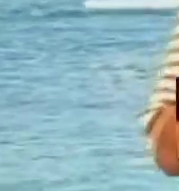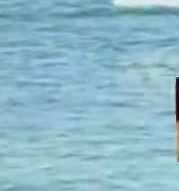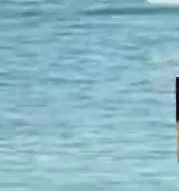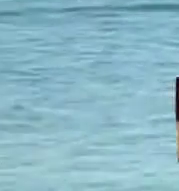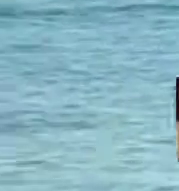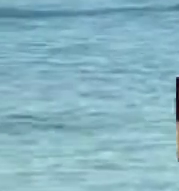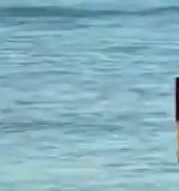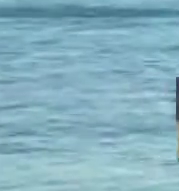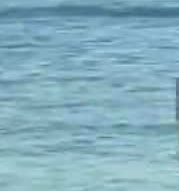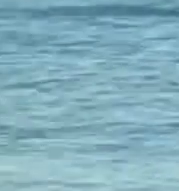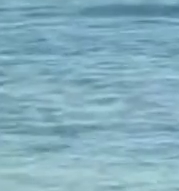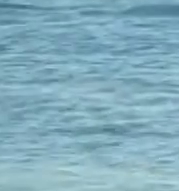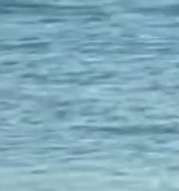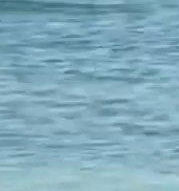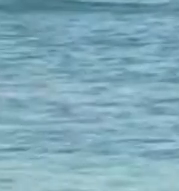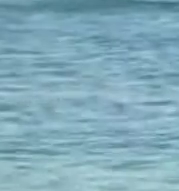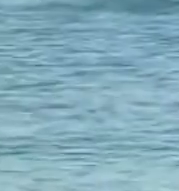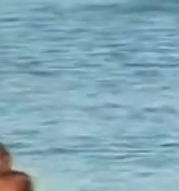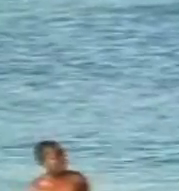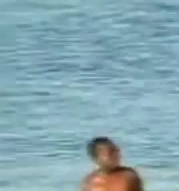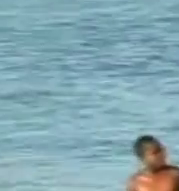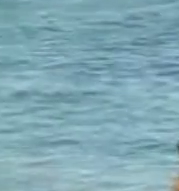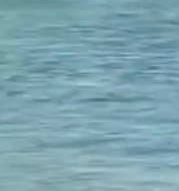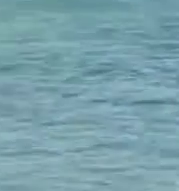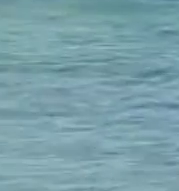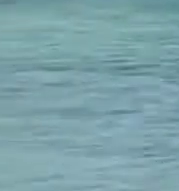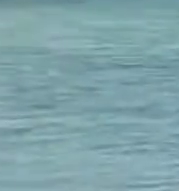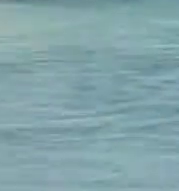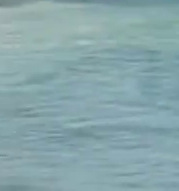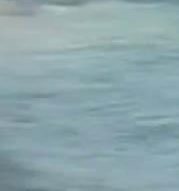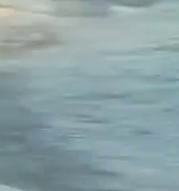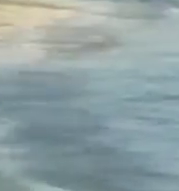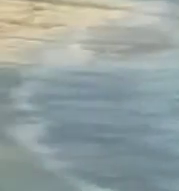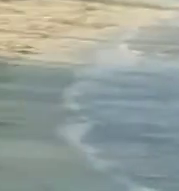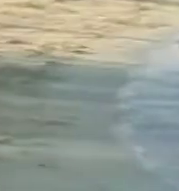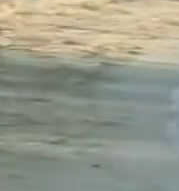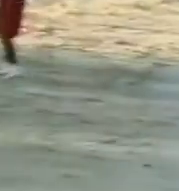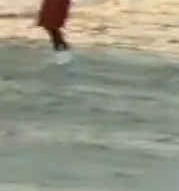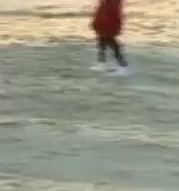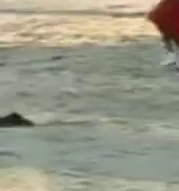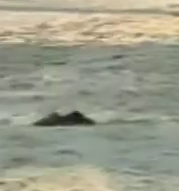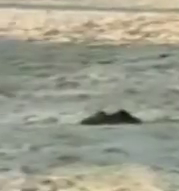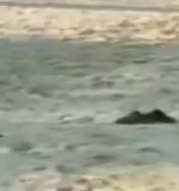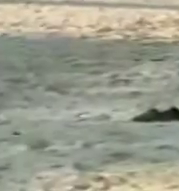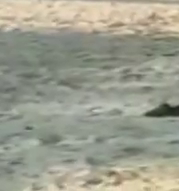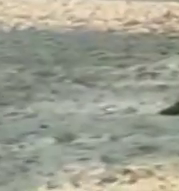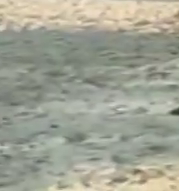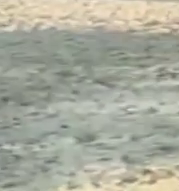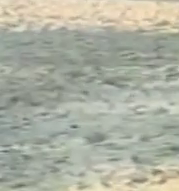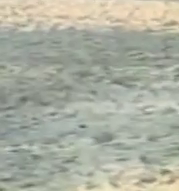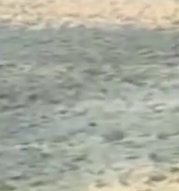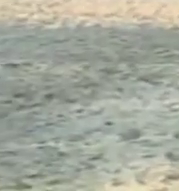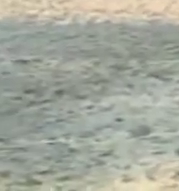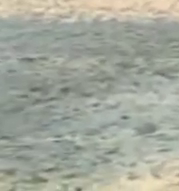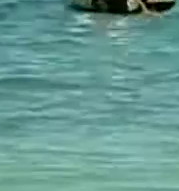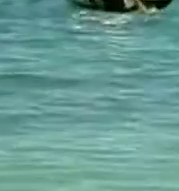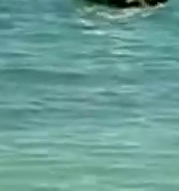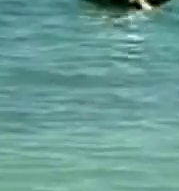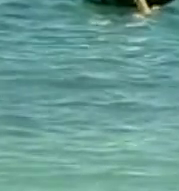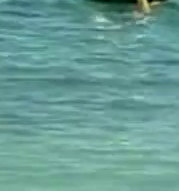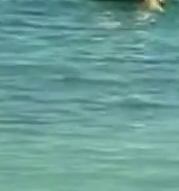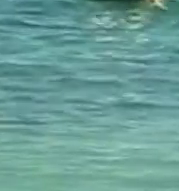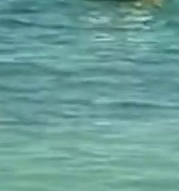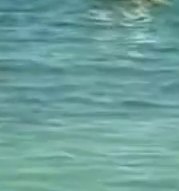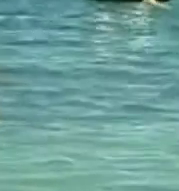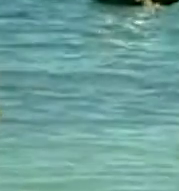Montague Foreshores, organized alias of Barbara J. Johnson, should be satisfied. Boy, it was simply a great regatta.